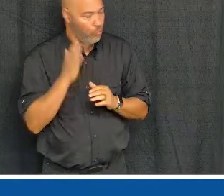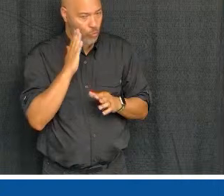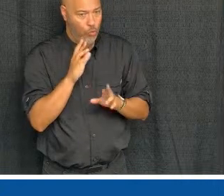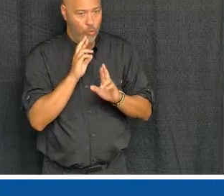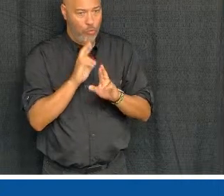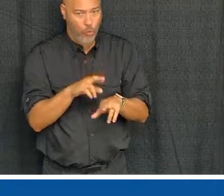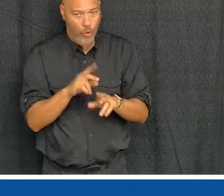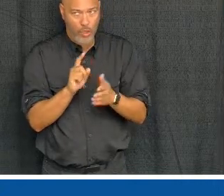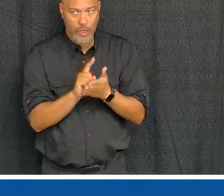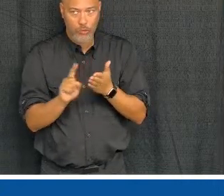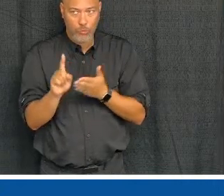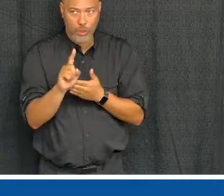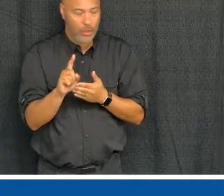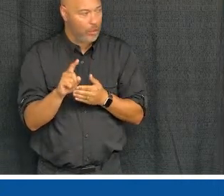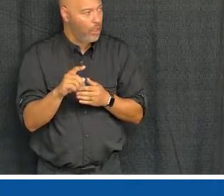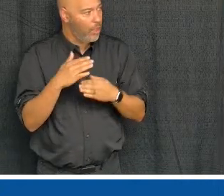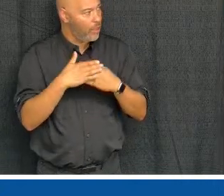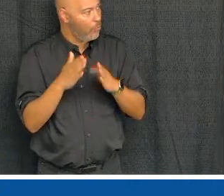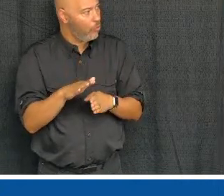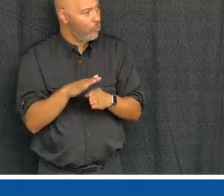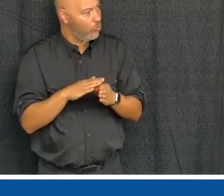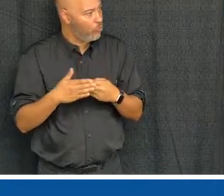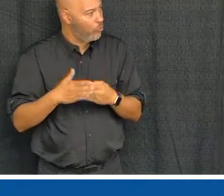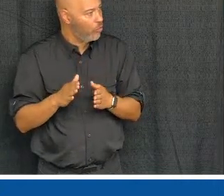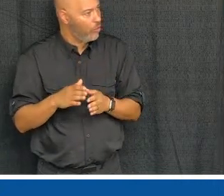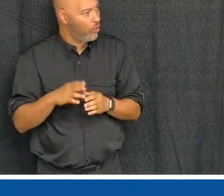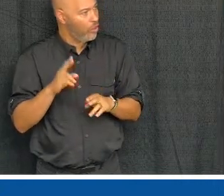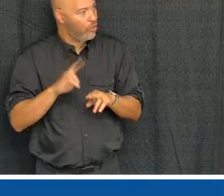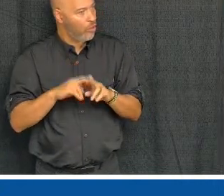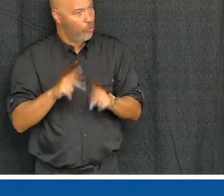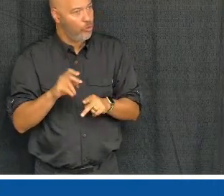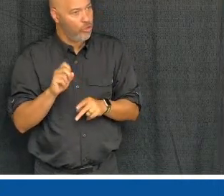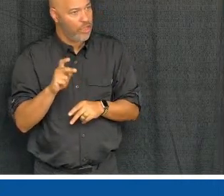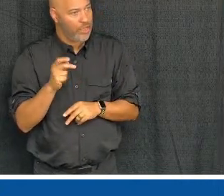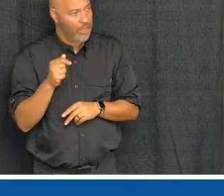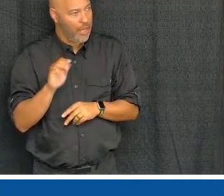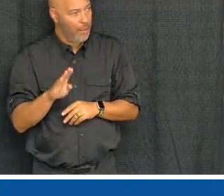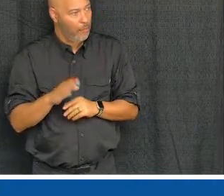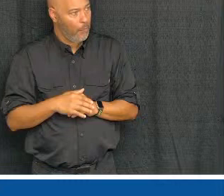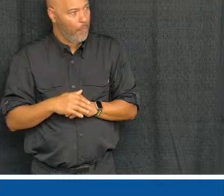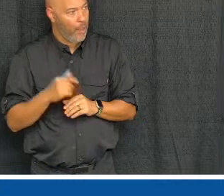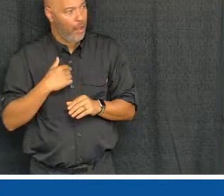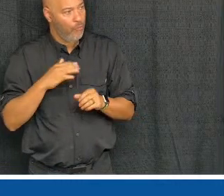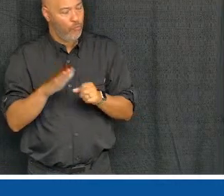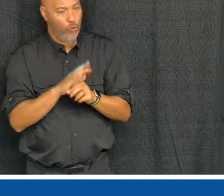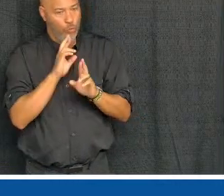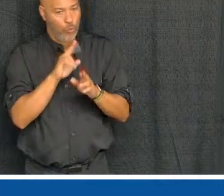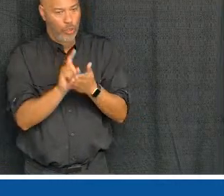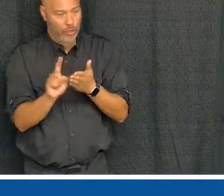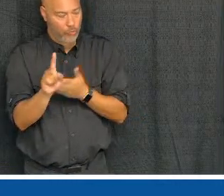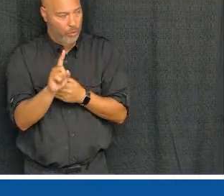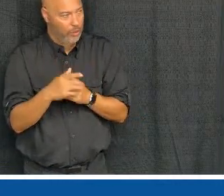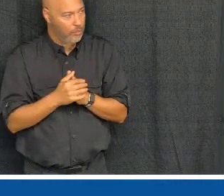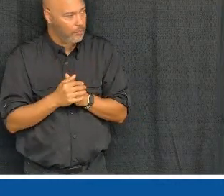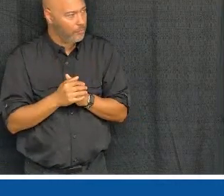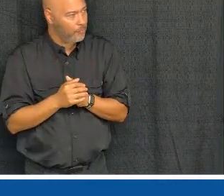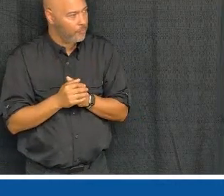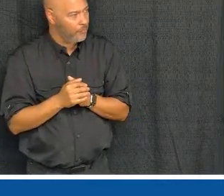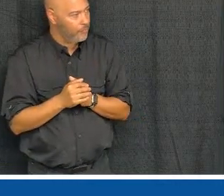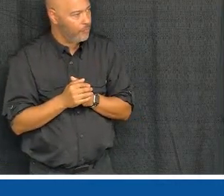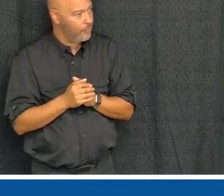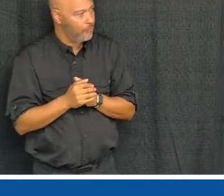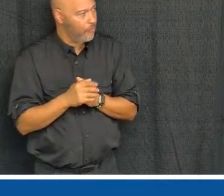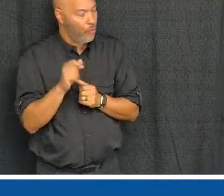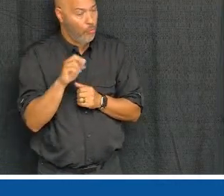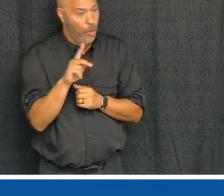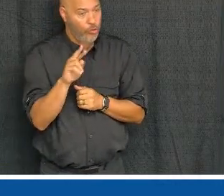report next week. Neighborhood and Community Services Committee, Chairperson Shakina, be recognized. Yes, Mayor, I have a full report next week. Thank you.